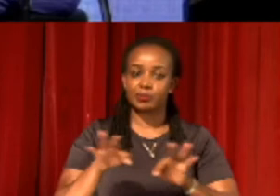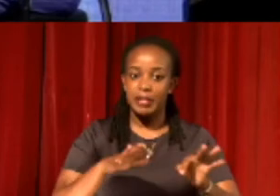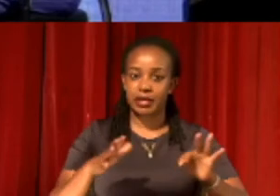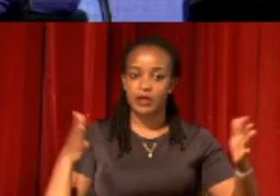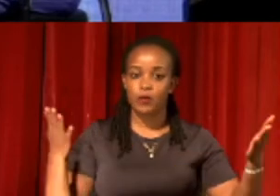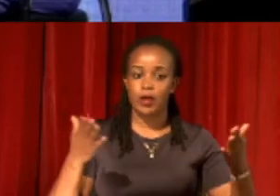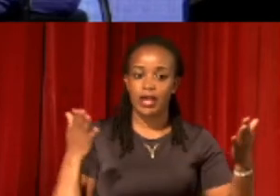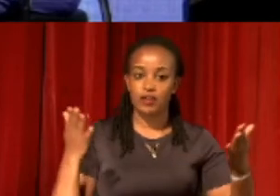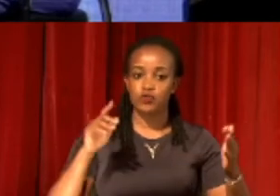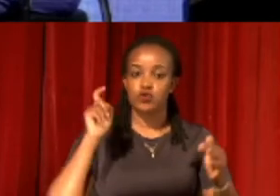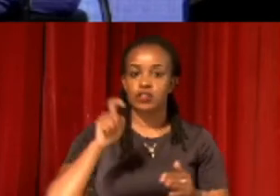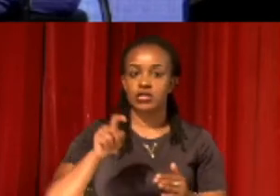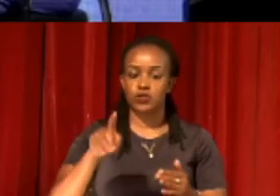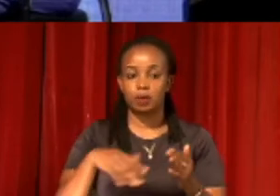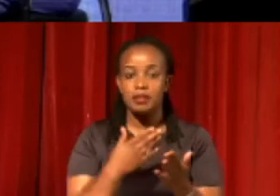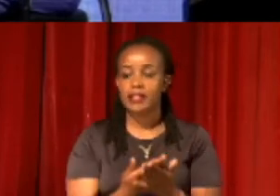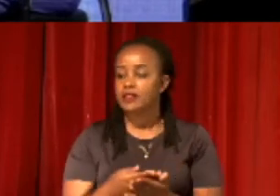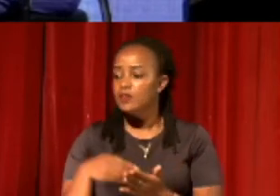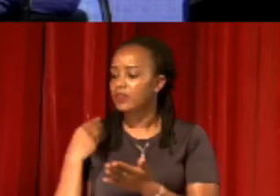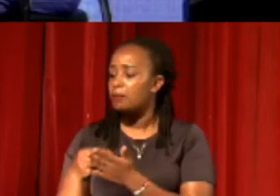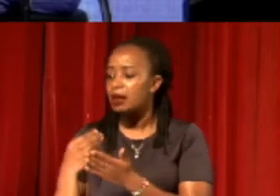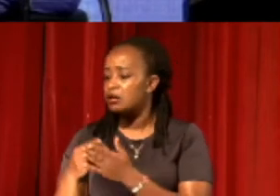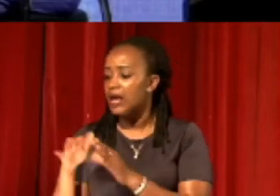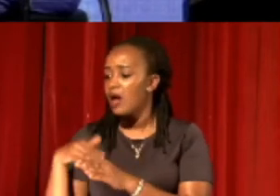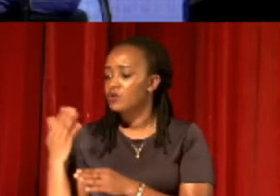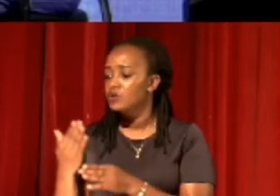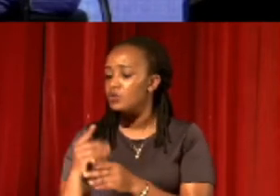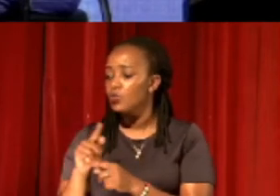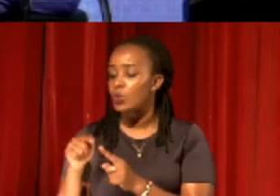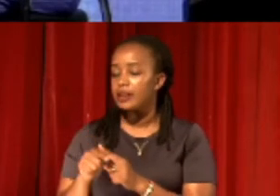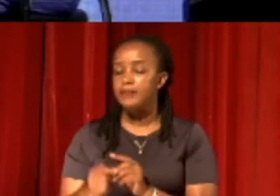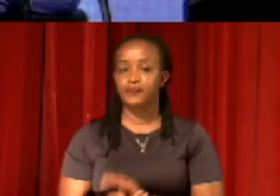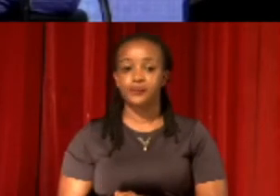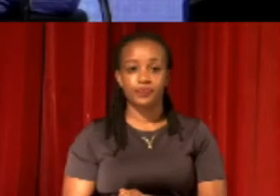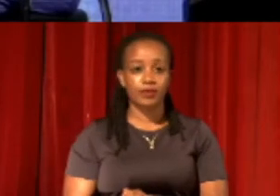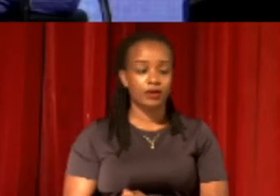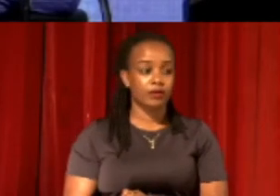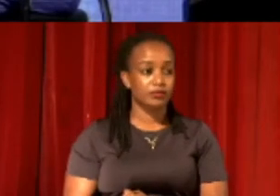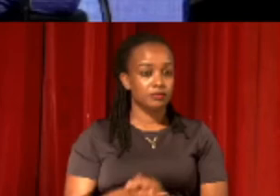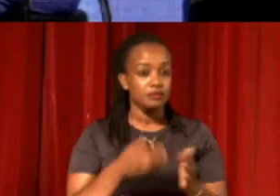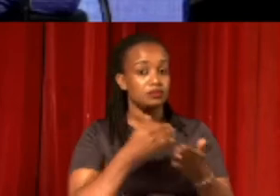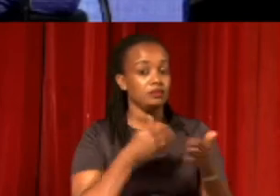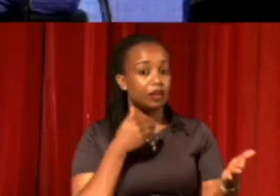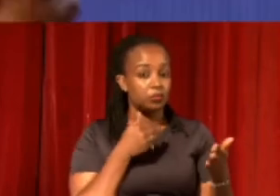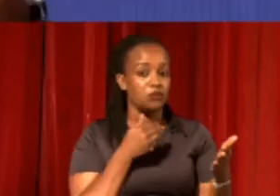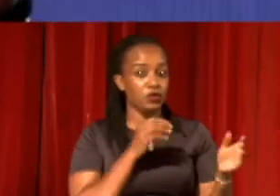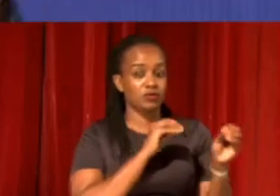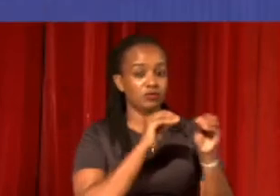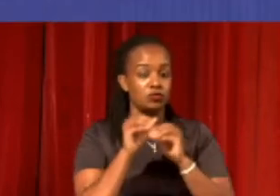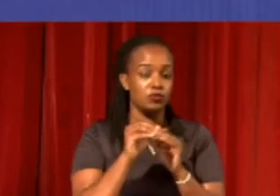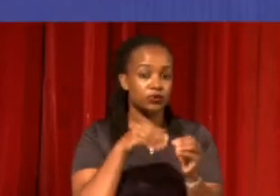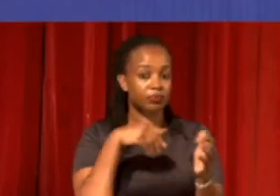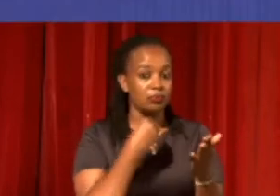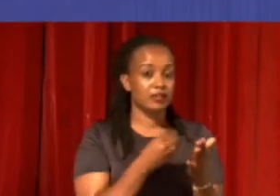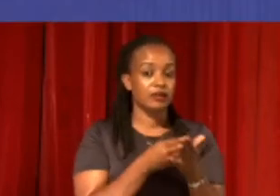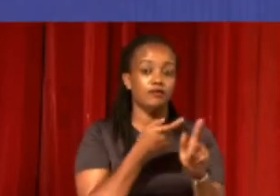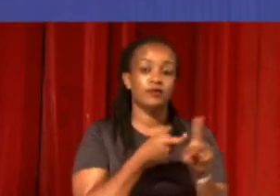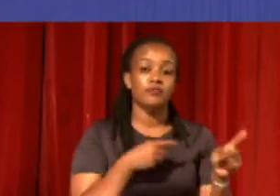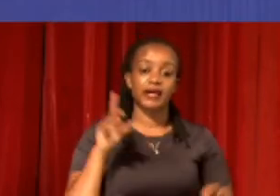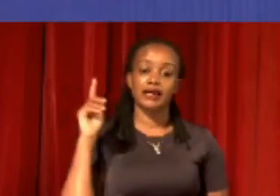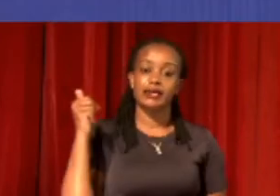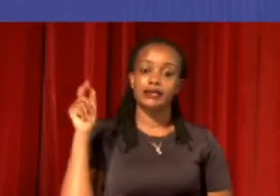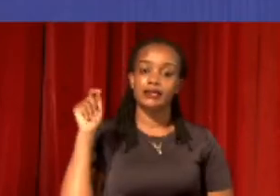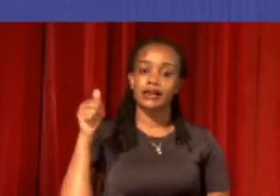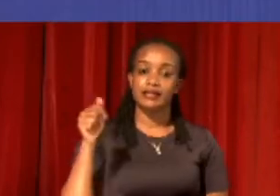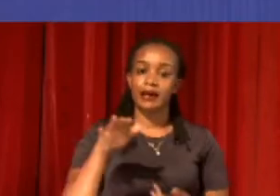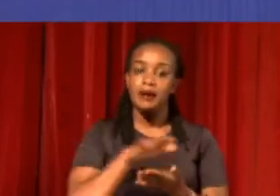cover. When is this money coming out? Just before we go to the money, I can also maybe highlight that we, from the databases that we have, we